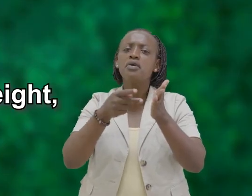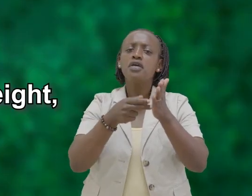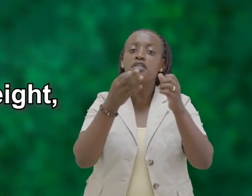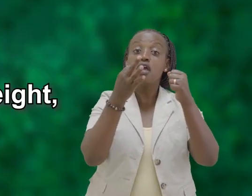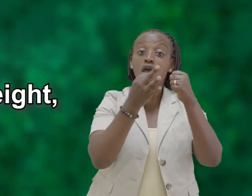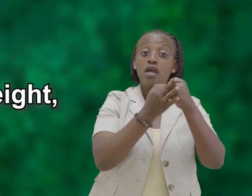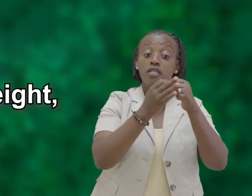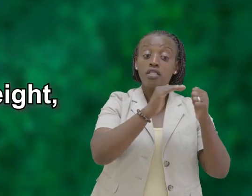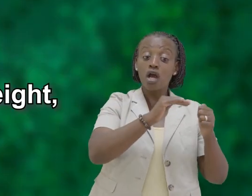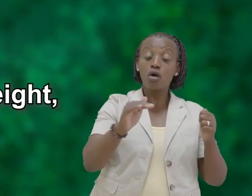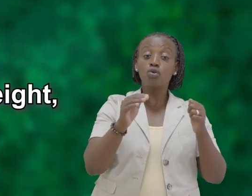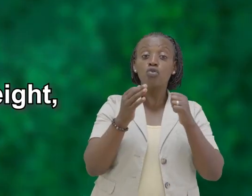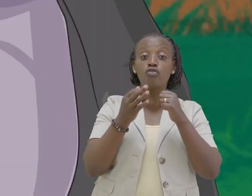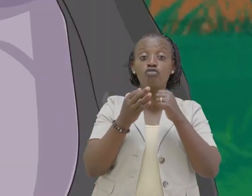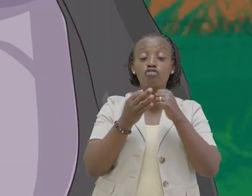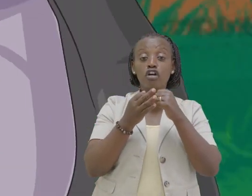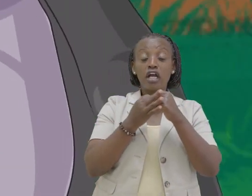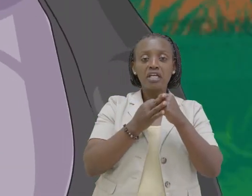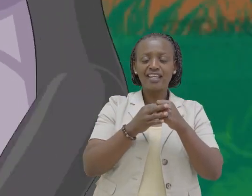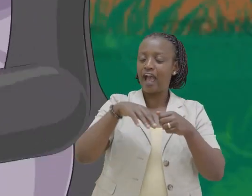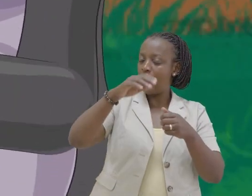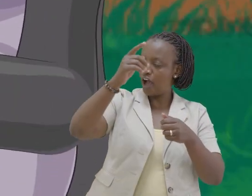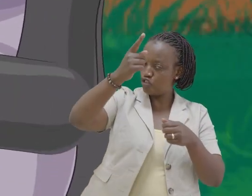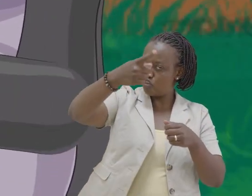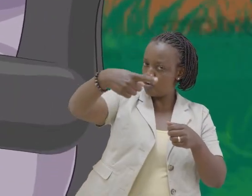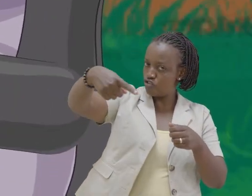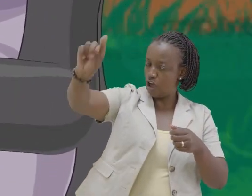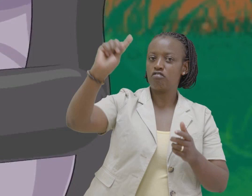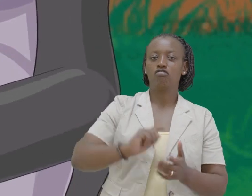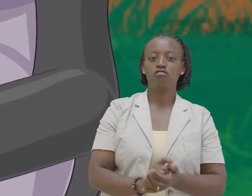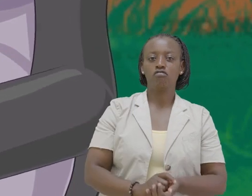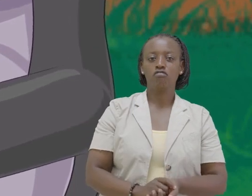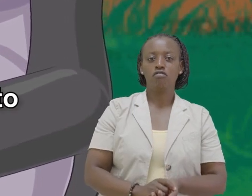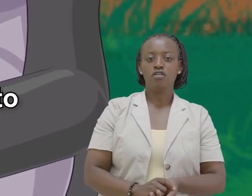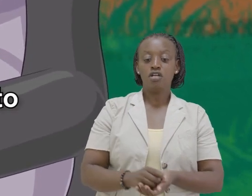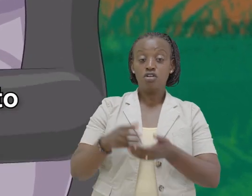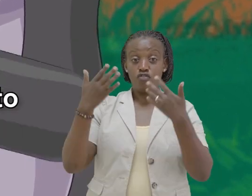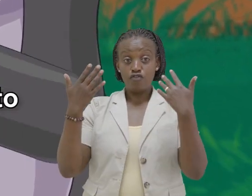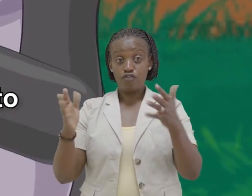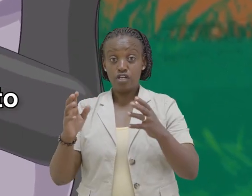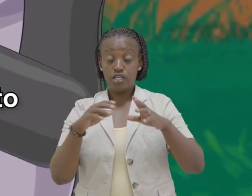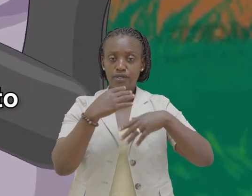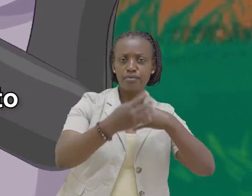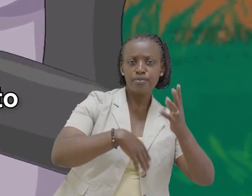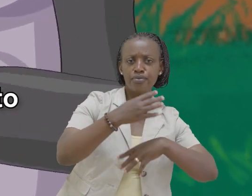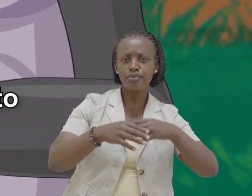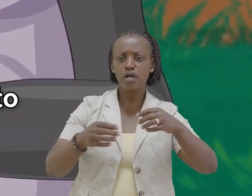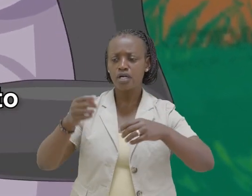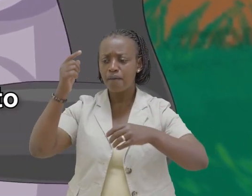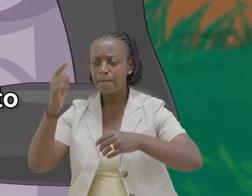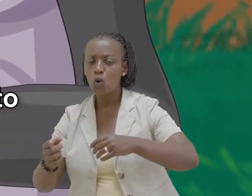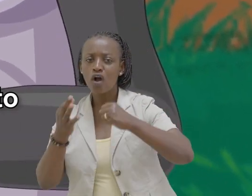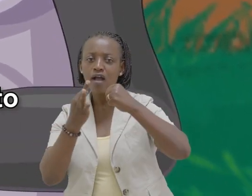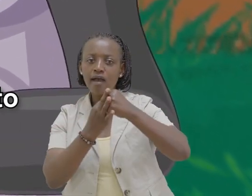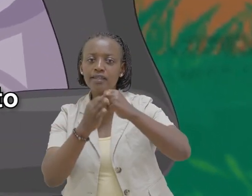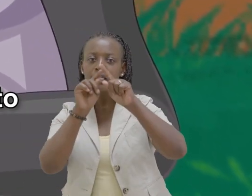Will be 8/8? Exactly. That is correct. To finish the game, you need to get to